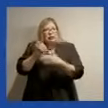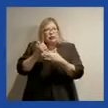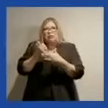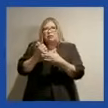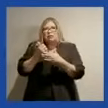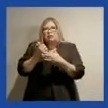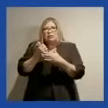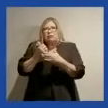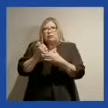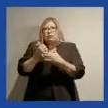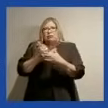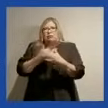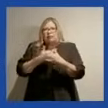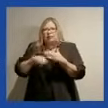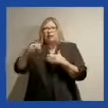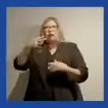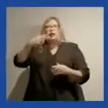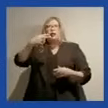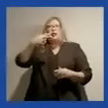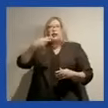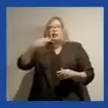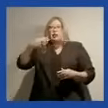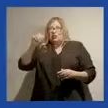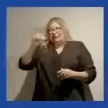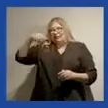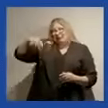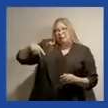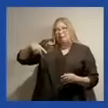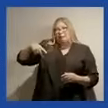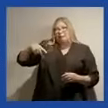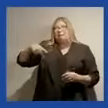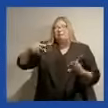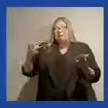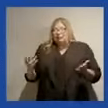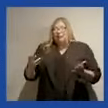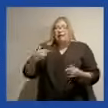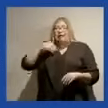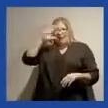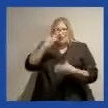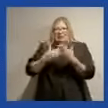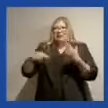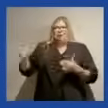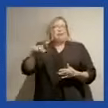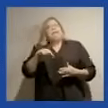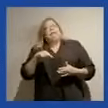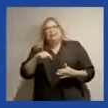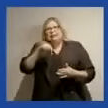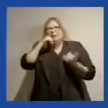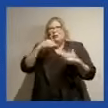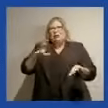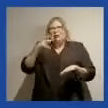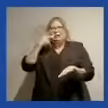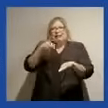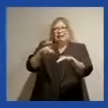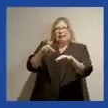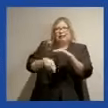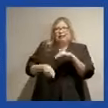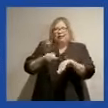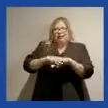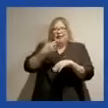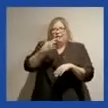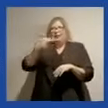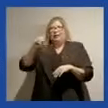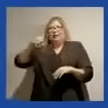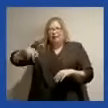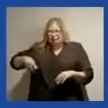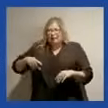I know that may not sit well with some, but we're struggling with seeing the performance I want to see on the streets and sidewalks. And we've